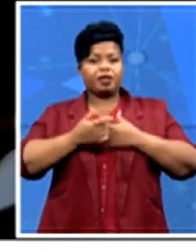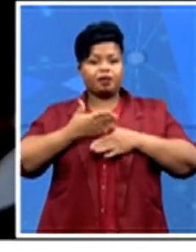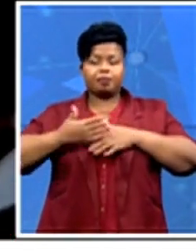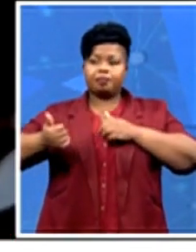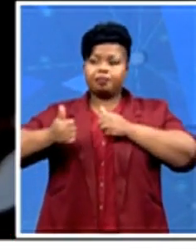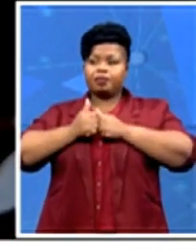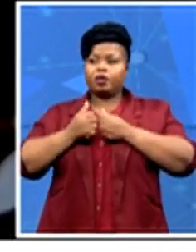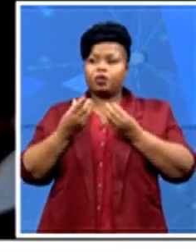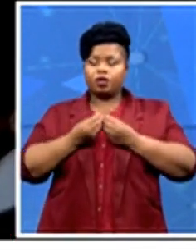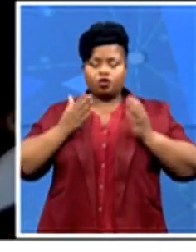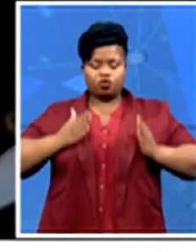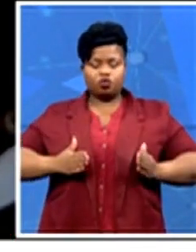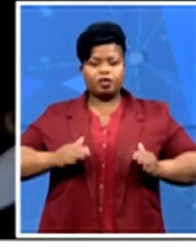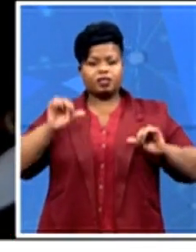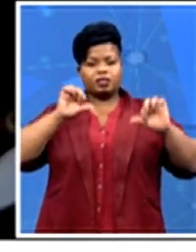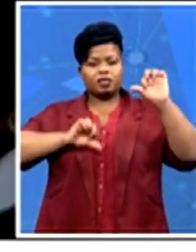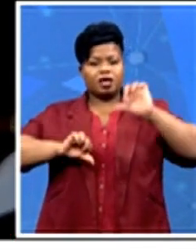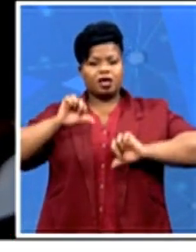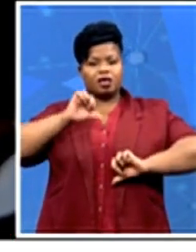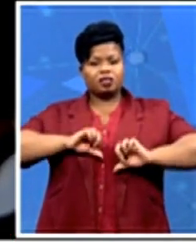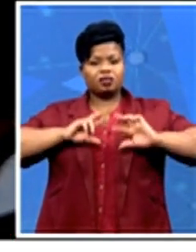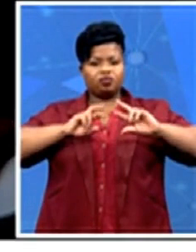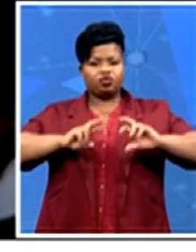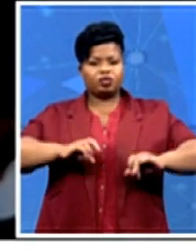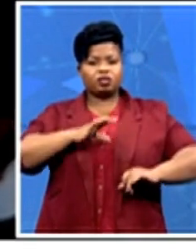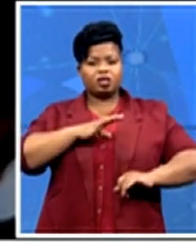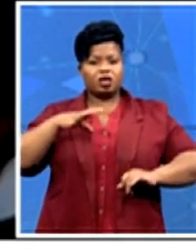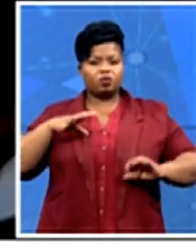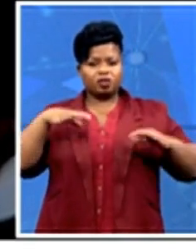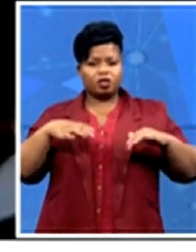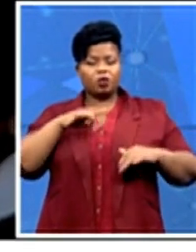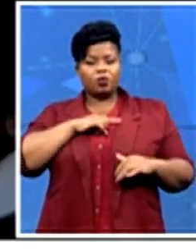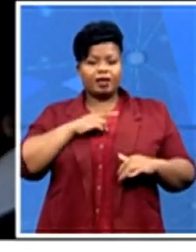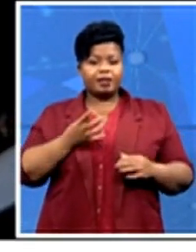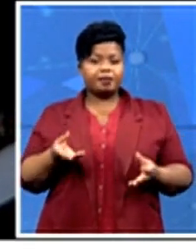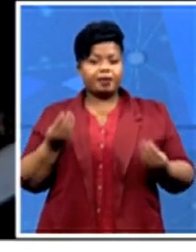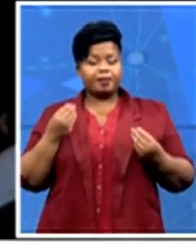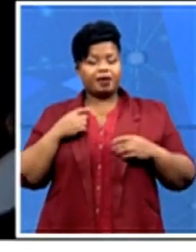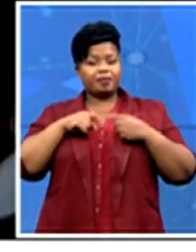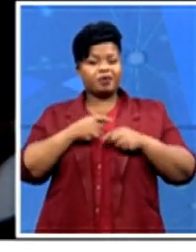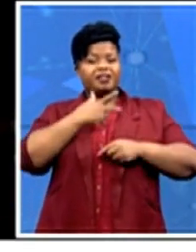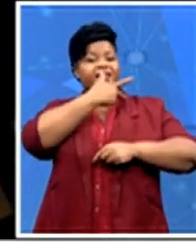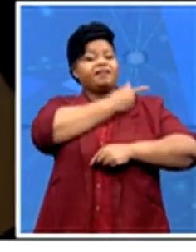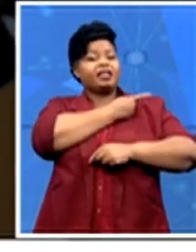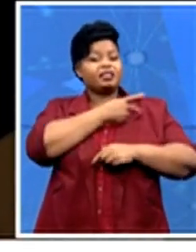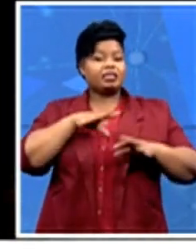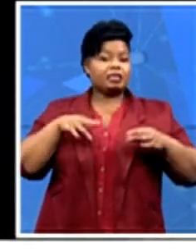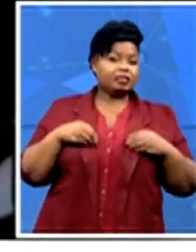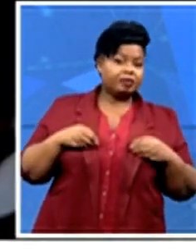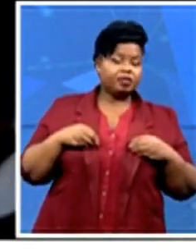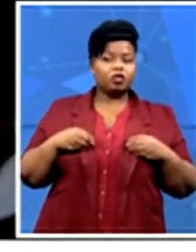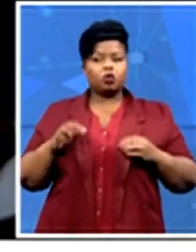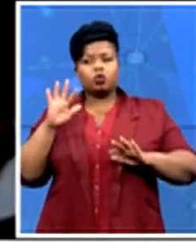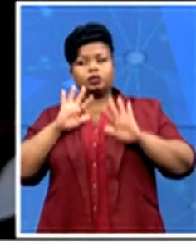Council. It released those latest findings about vaccine acceptance and hesitancy from its COVID-19